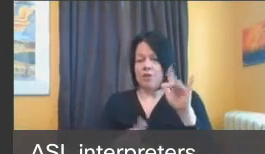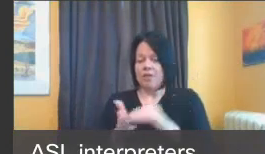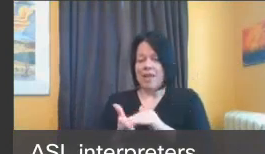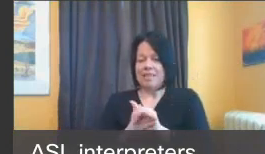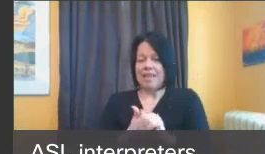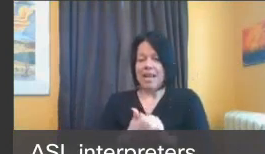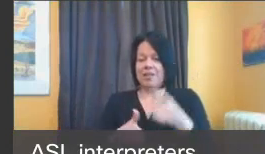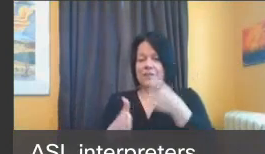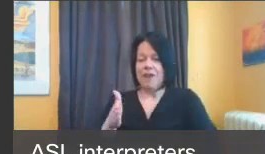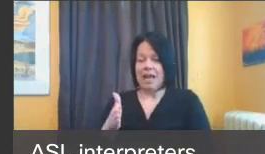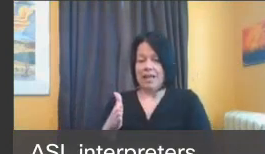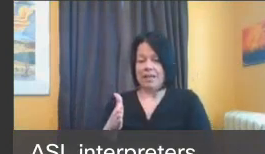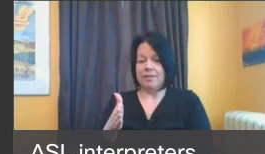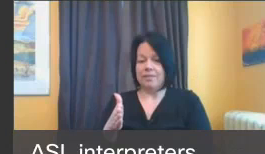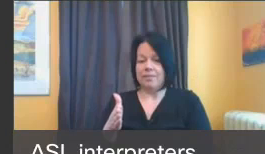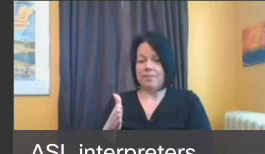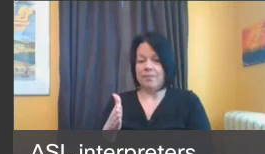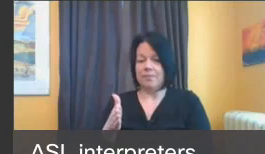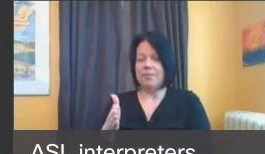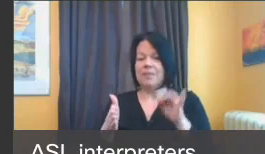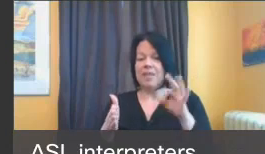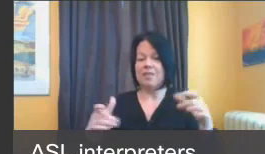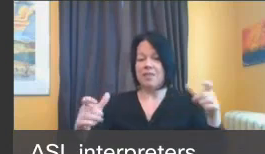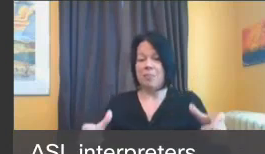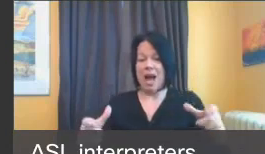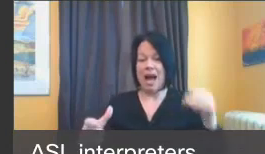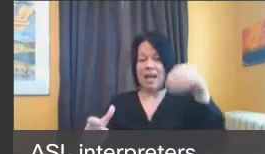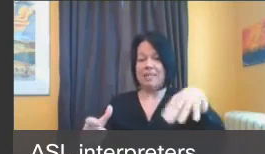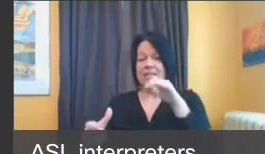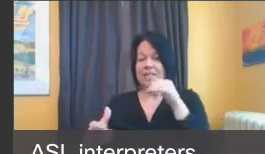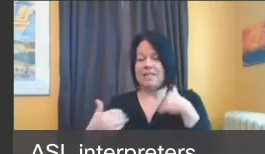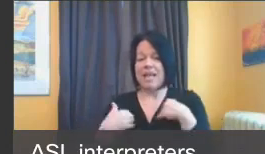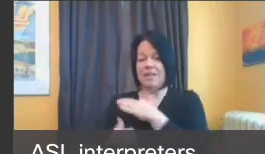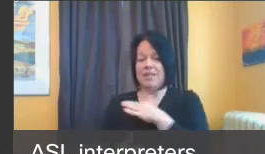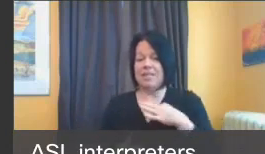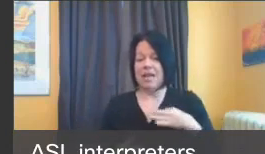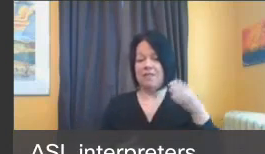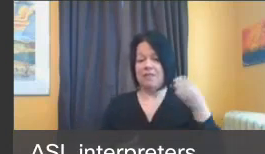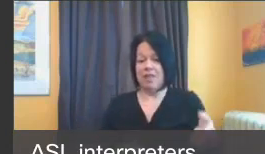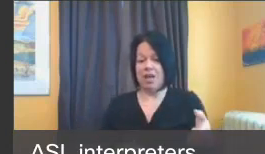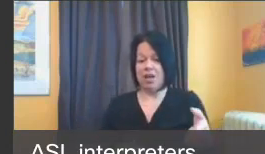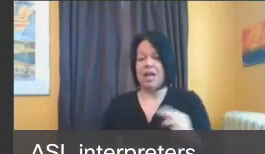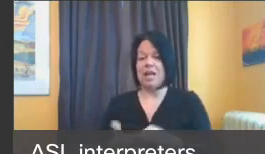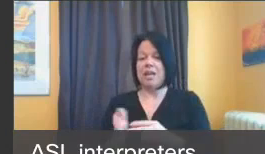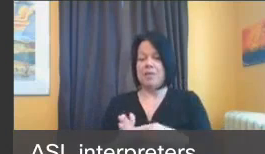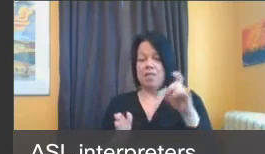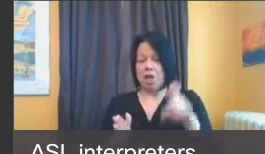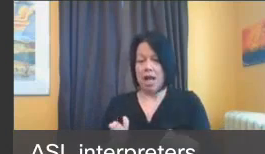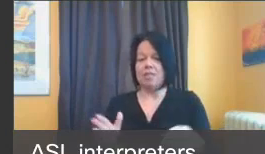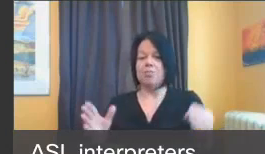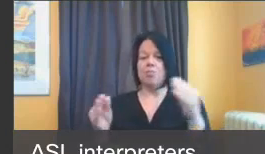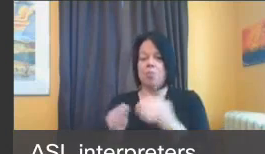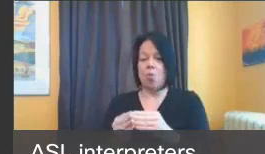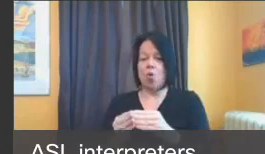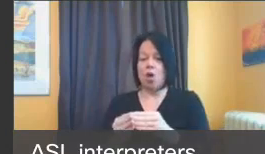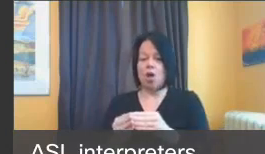fine attached if the drop box is ever unstaffed, it just means that there has to be additional layers